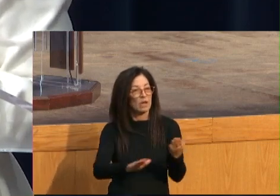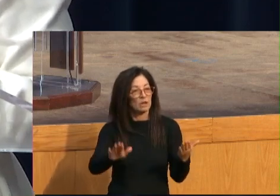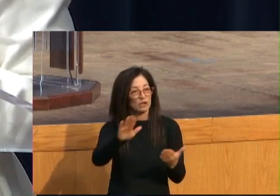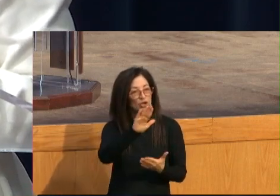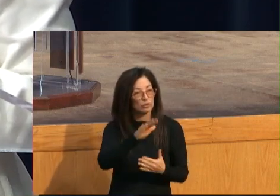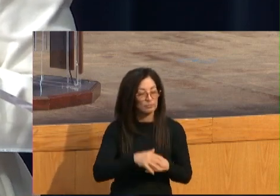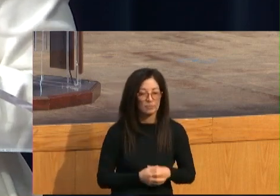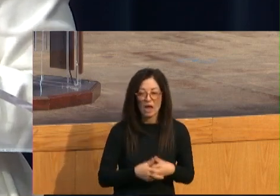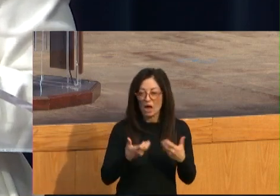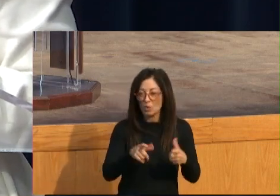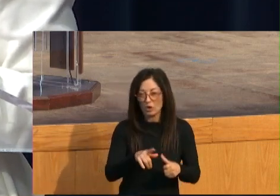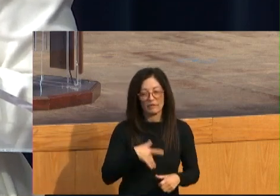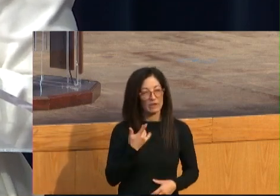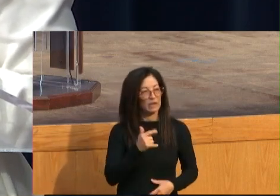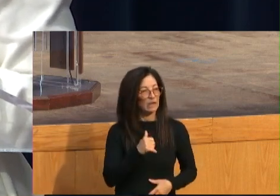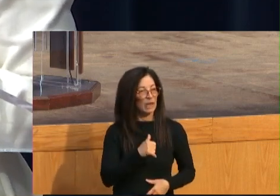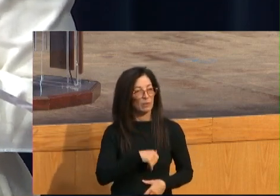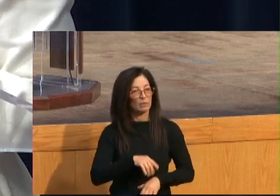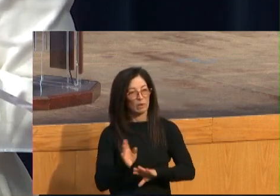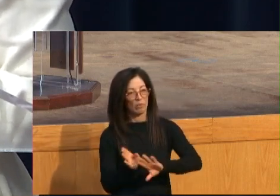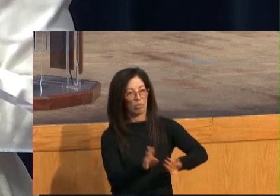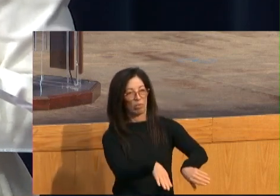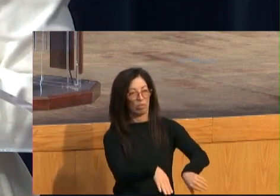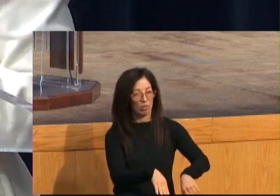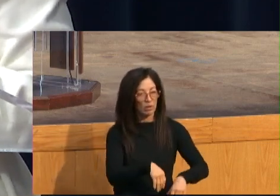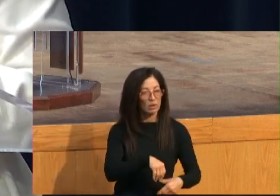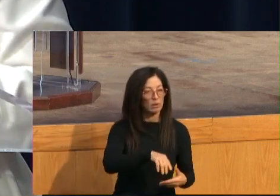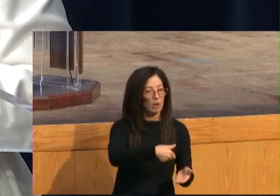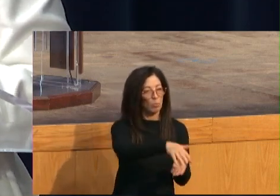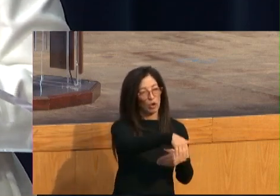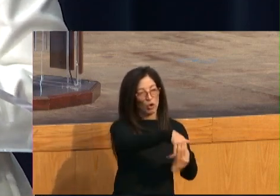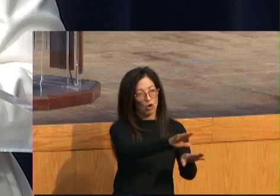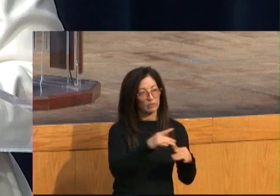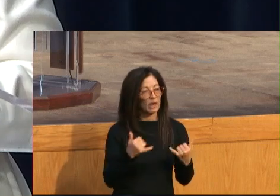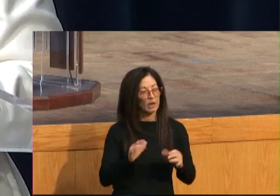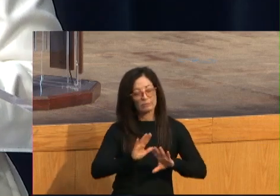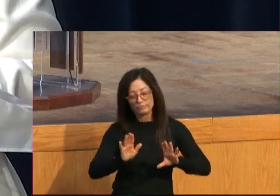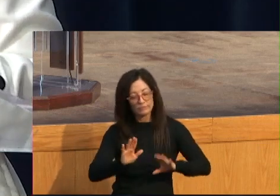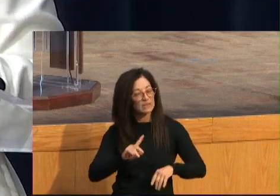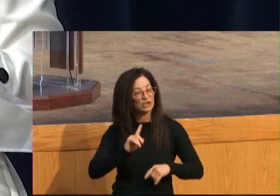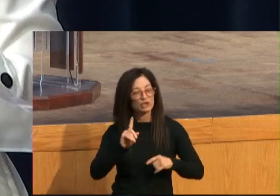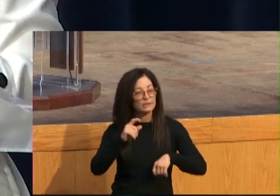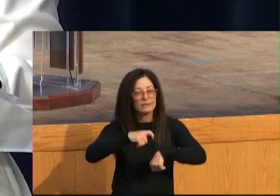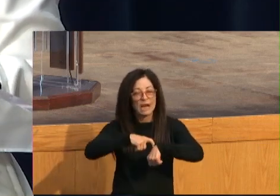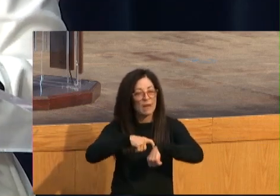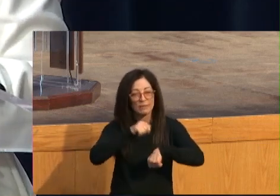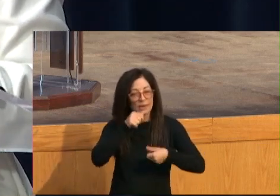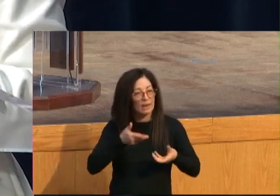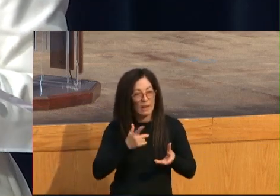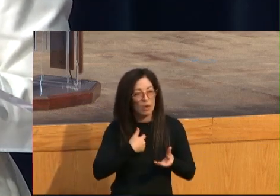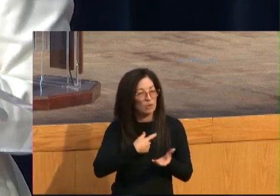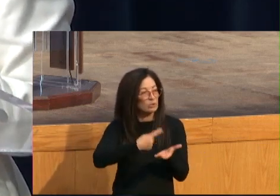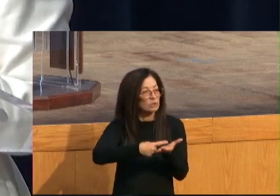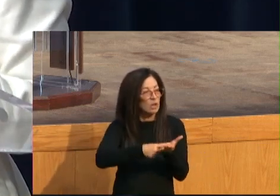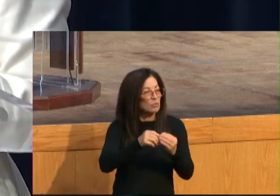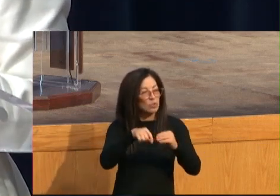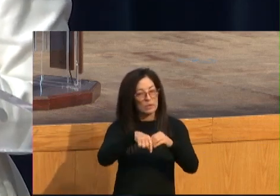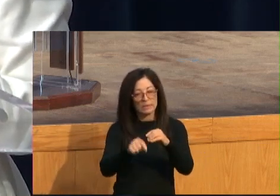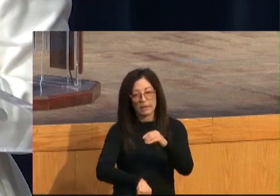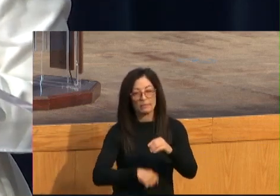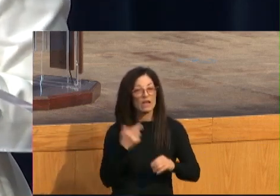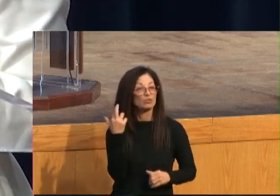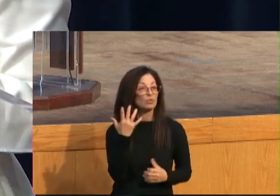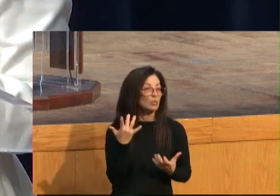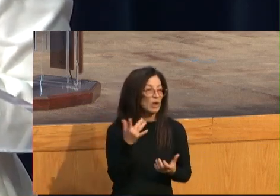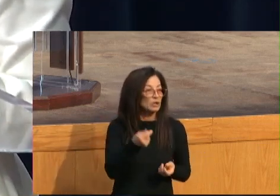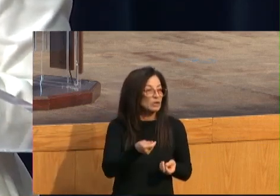want you to feel like you're being shortchanged today. It's just the timing didn't allow us to go into the depth, and that's why you got 2